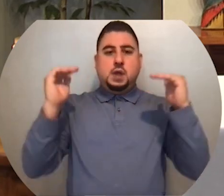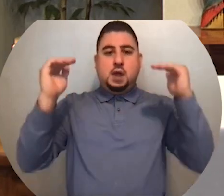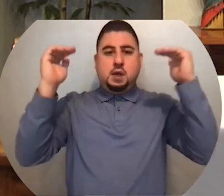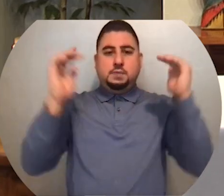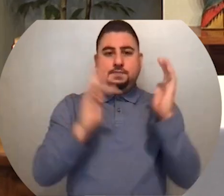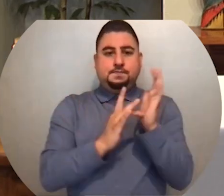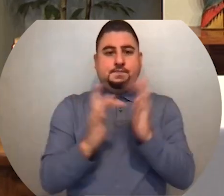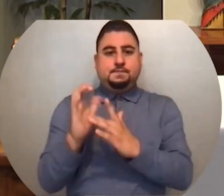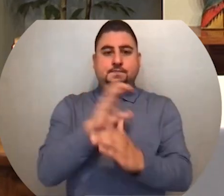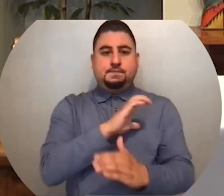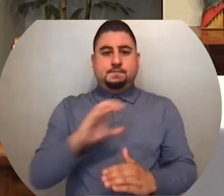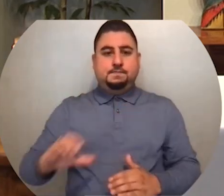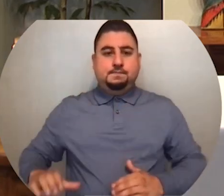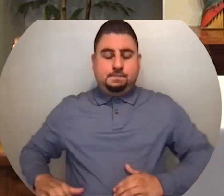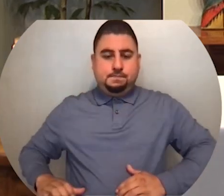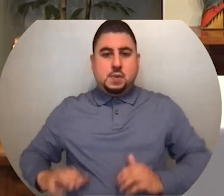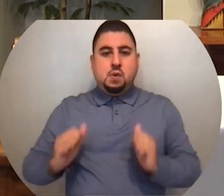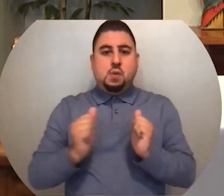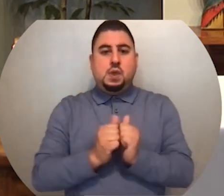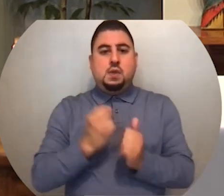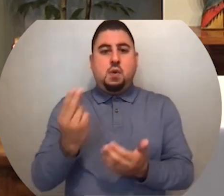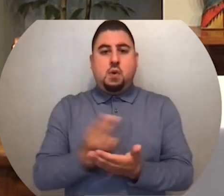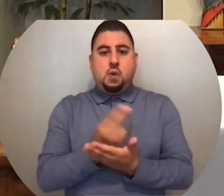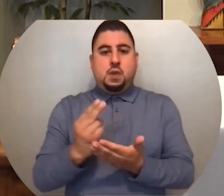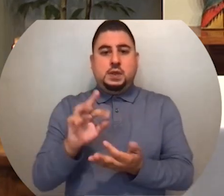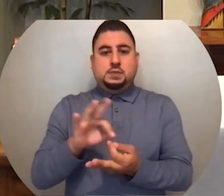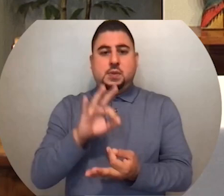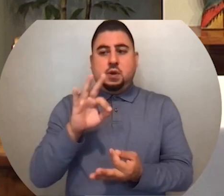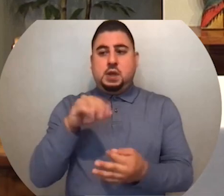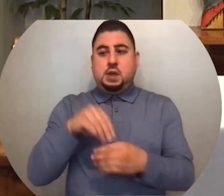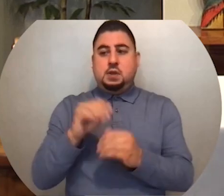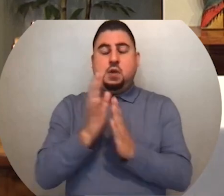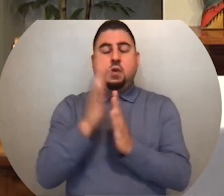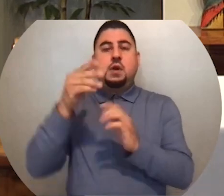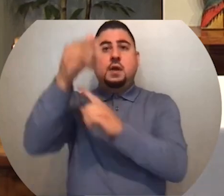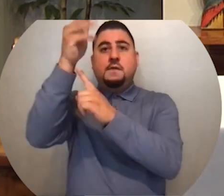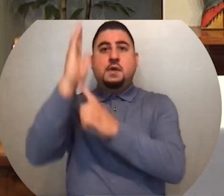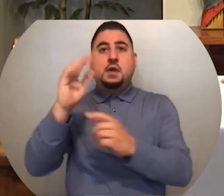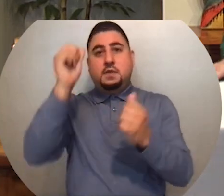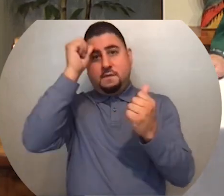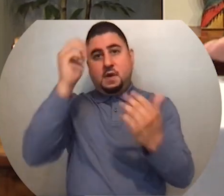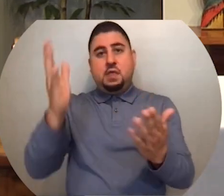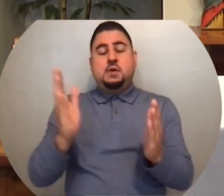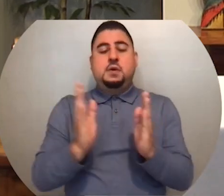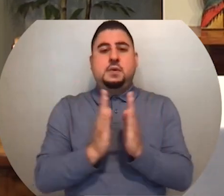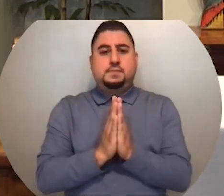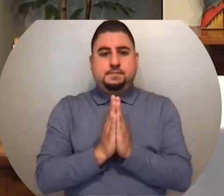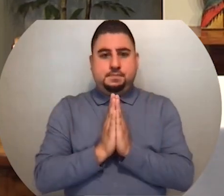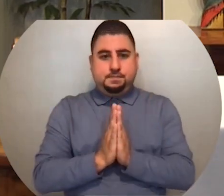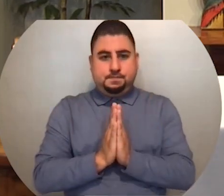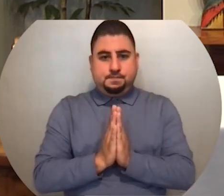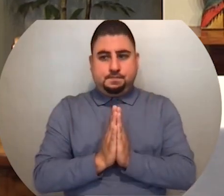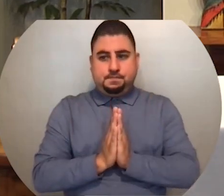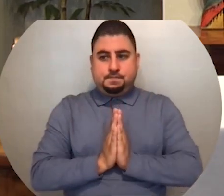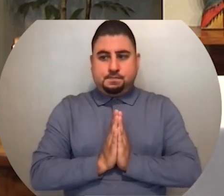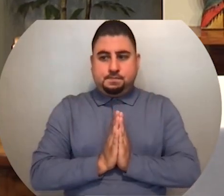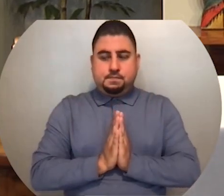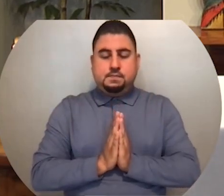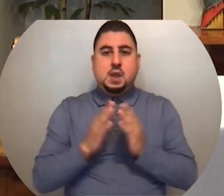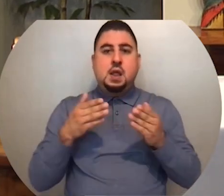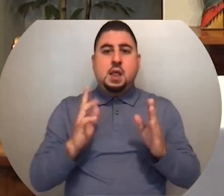are the Most High, Jesus Christ, with the Holy Spirit, in the glory of God the Father, amen.